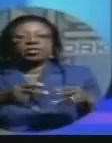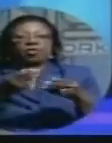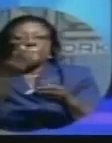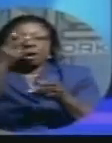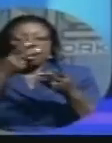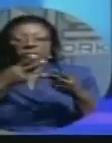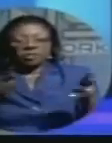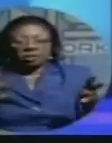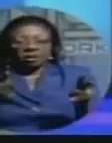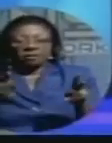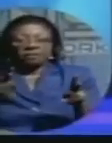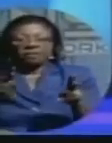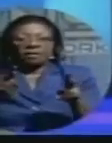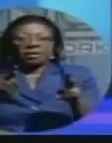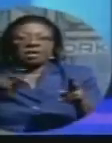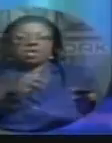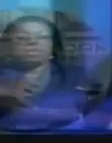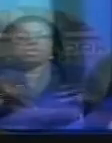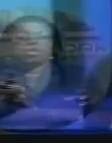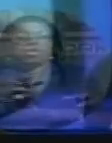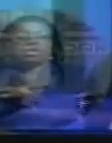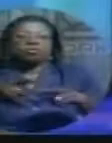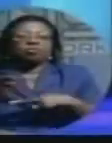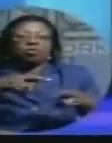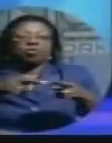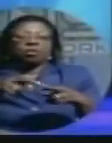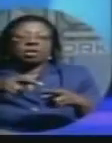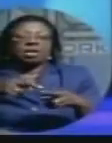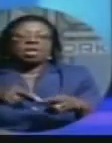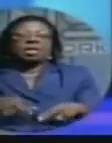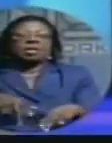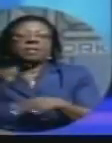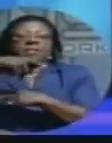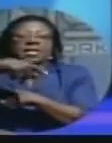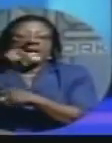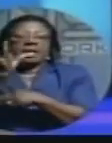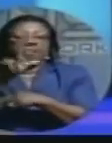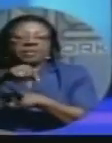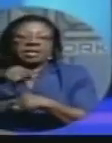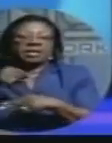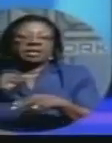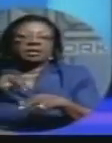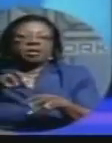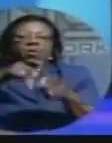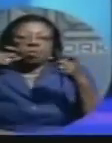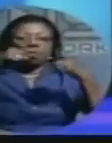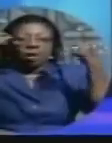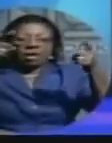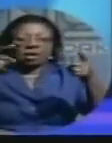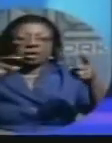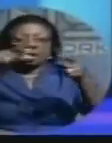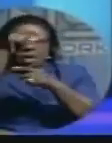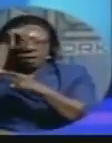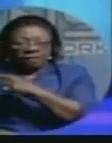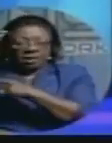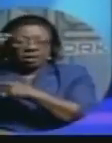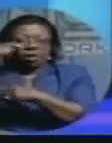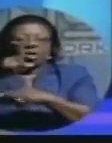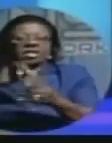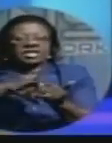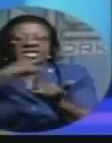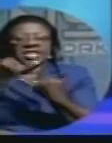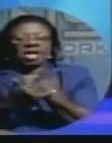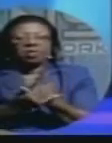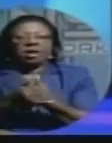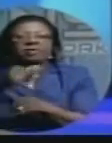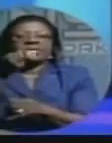in Bahamian history. The Progressive Liberal Party gained historic control of the government on January 10, 1967, from the